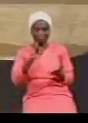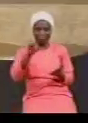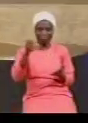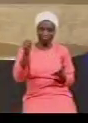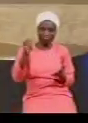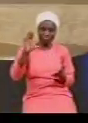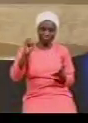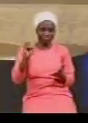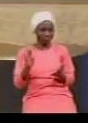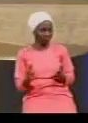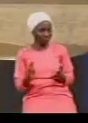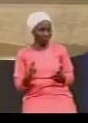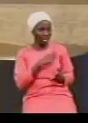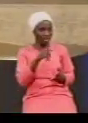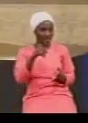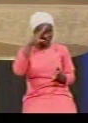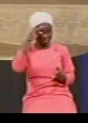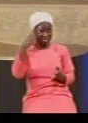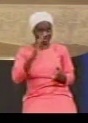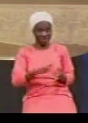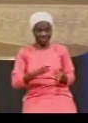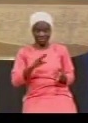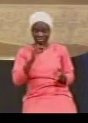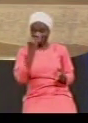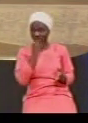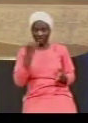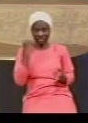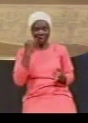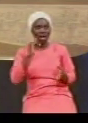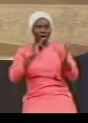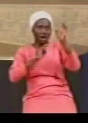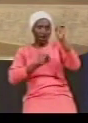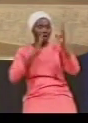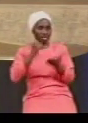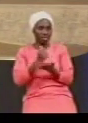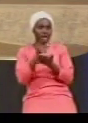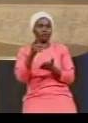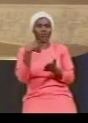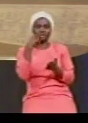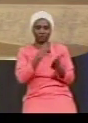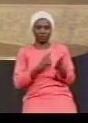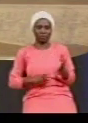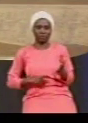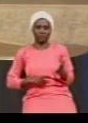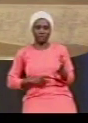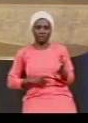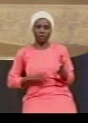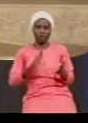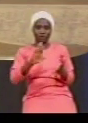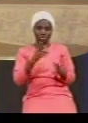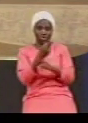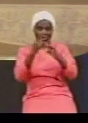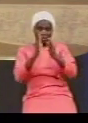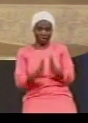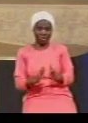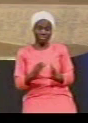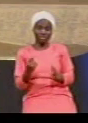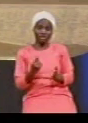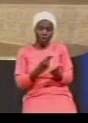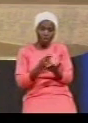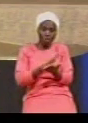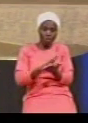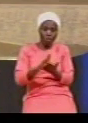Israel, I will help thee, says the Lord and thy Redeemer, the Holy One